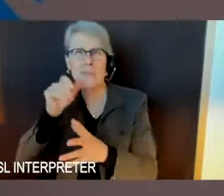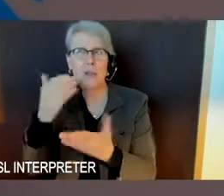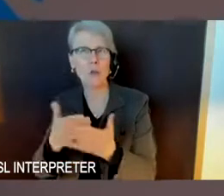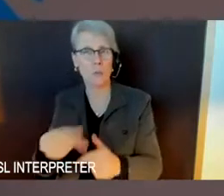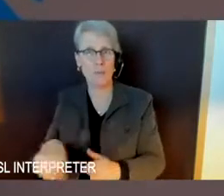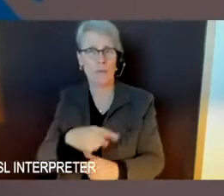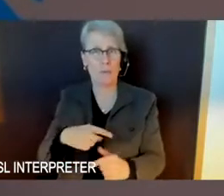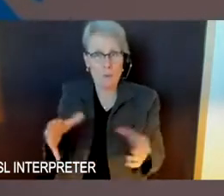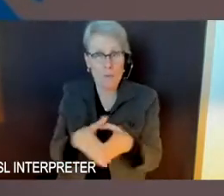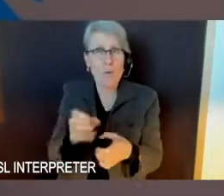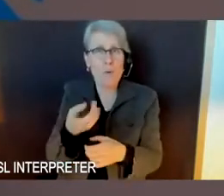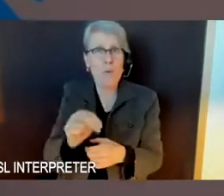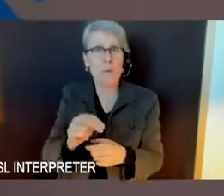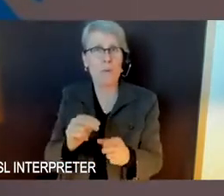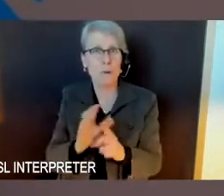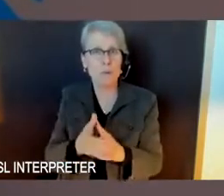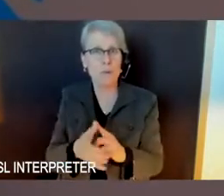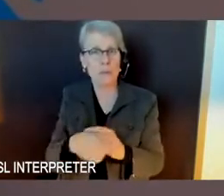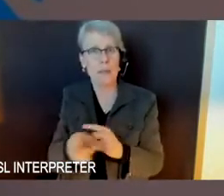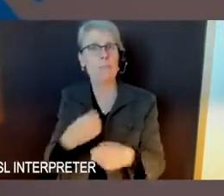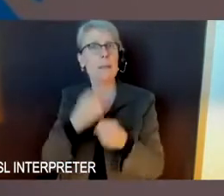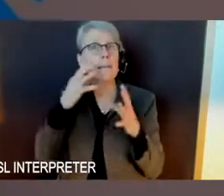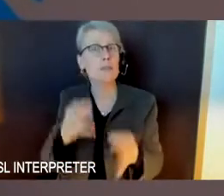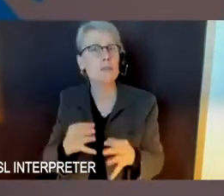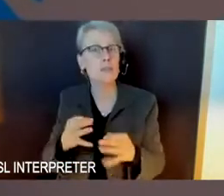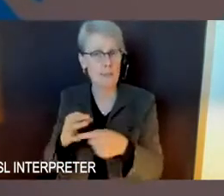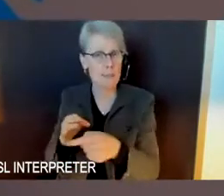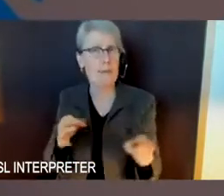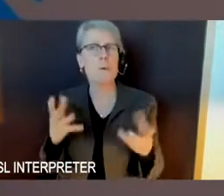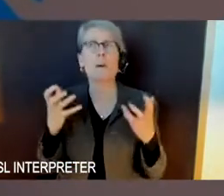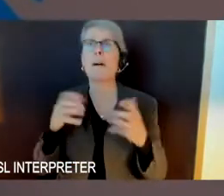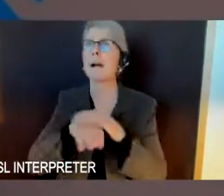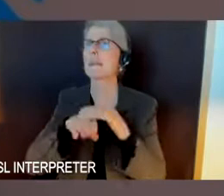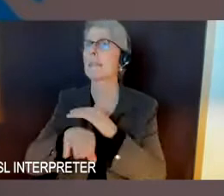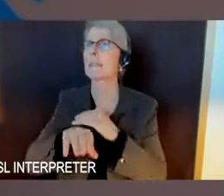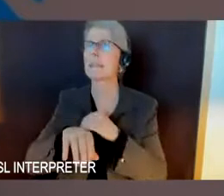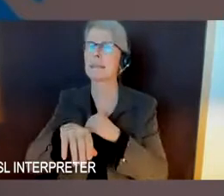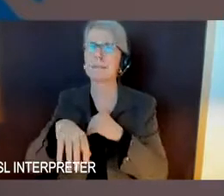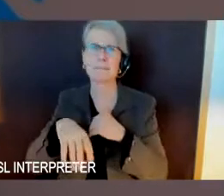our stories. We actually now have a pull culture of decision makers